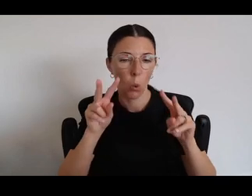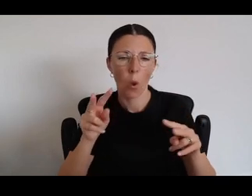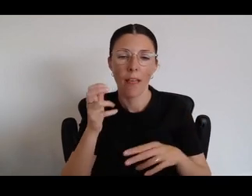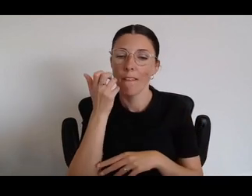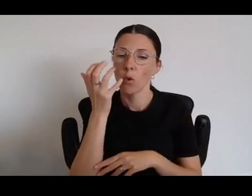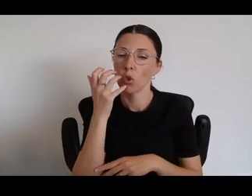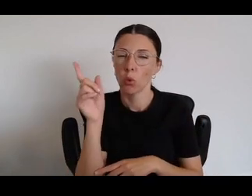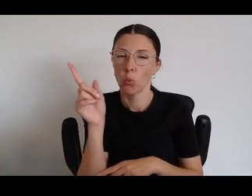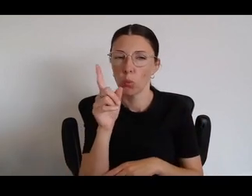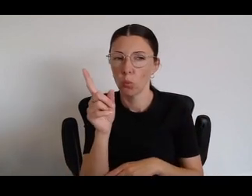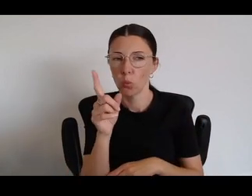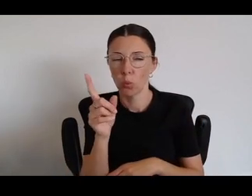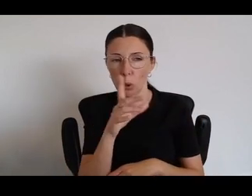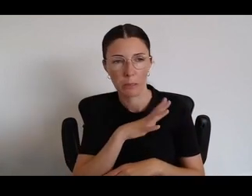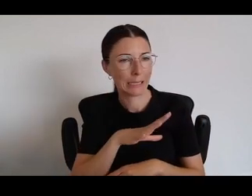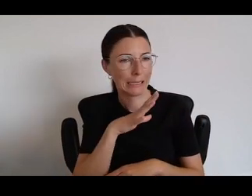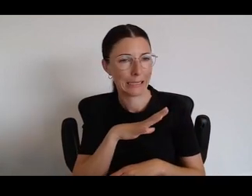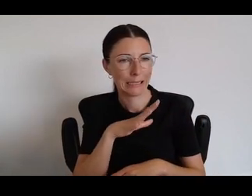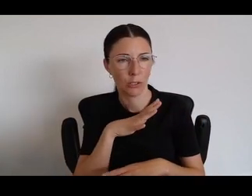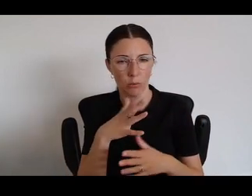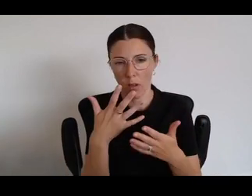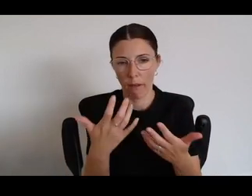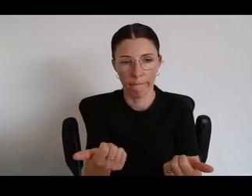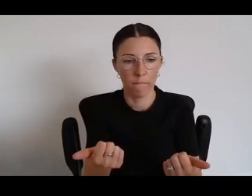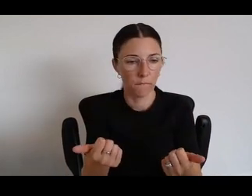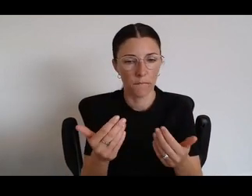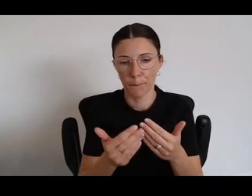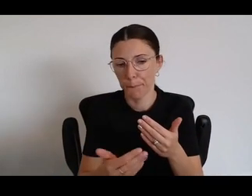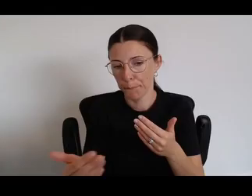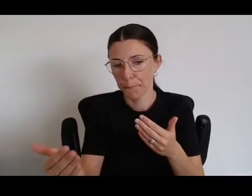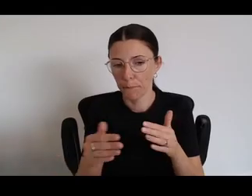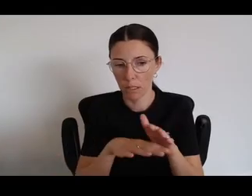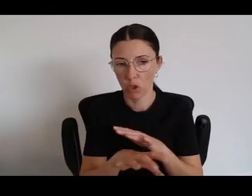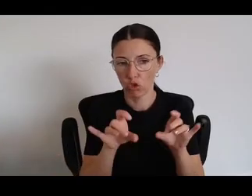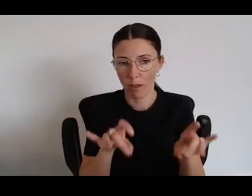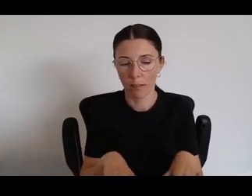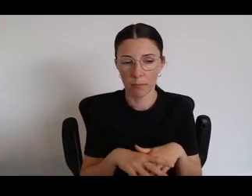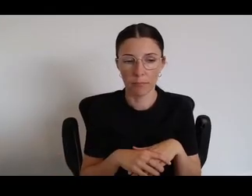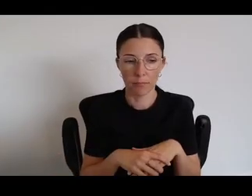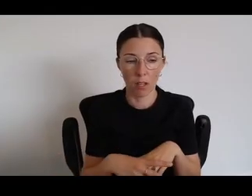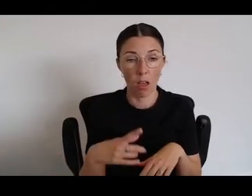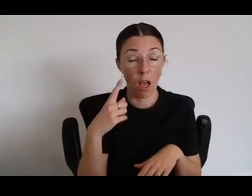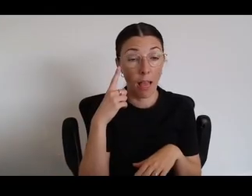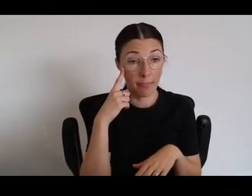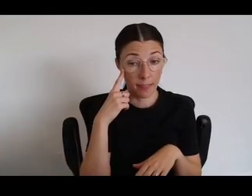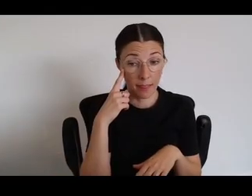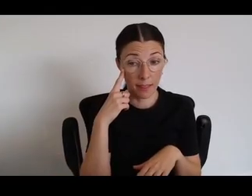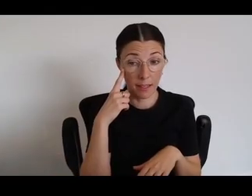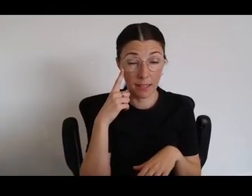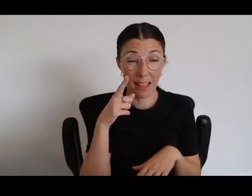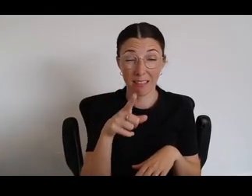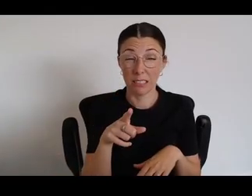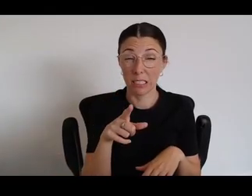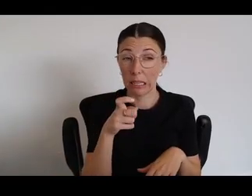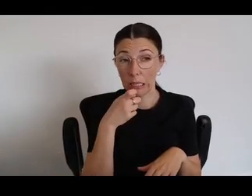do in this situation in this country? I think that this factor is loosely linked to